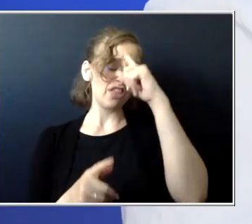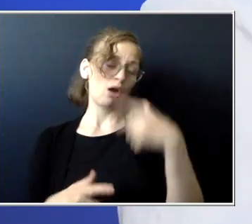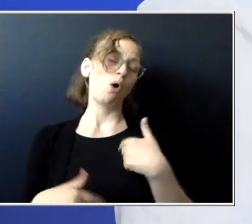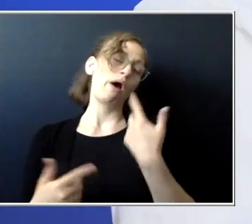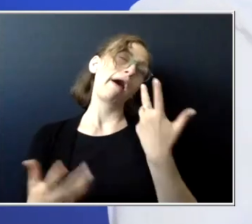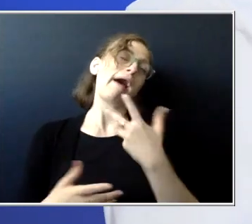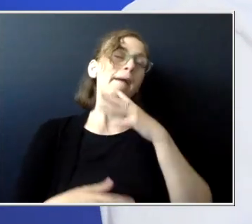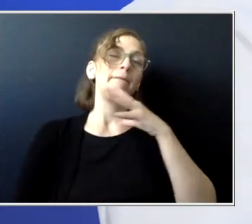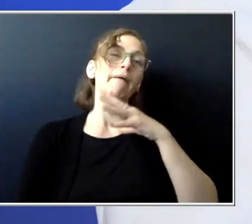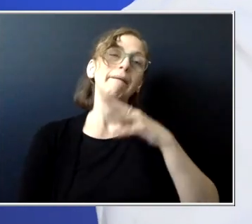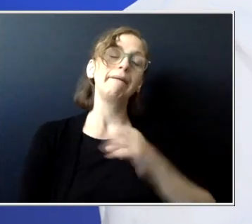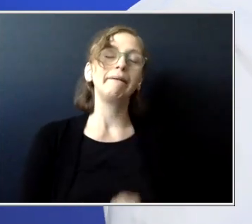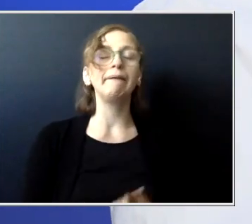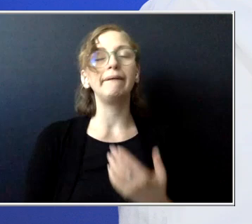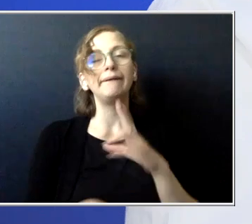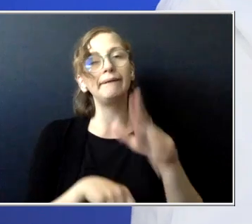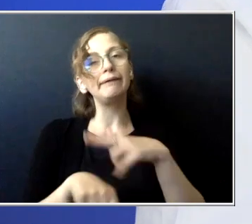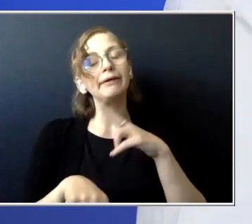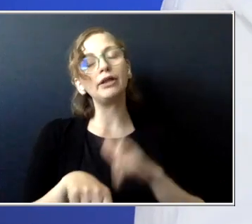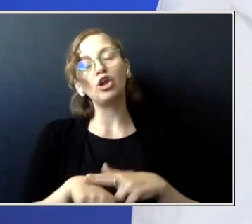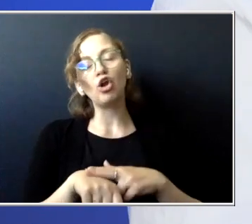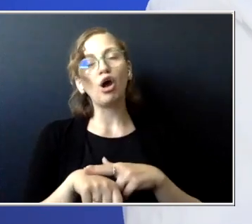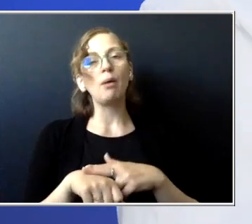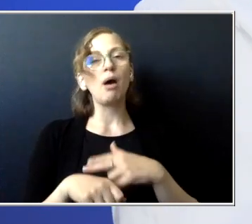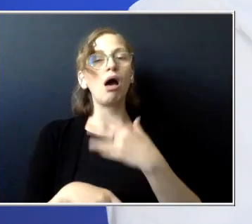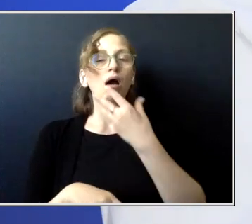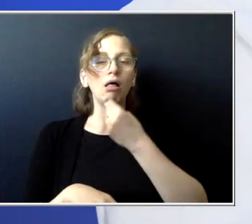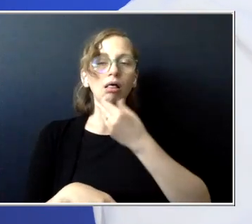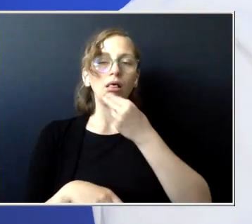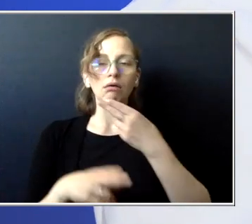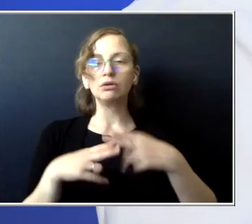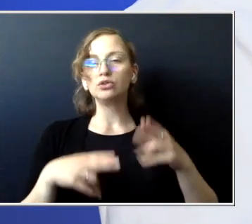of breath with this kind of stuff. None of that is normal. And